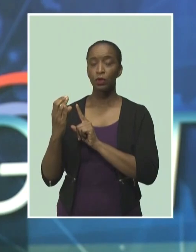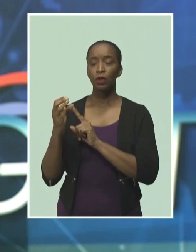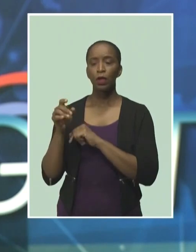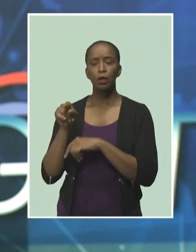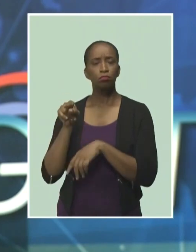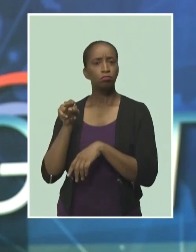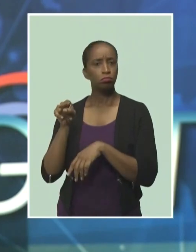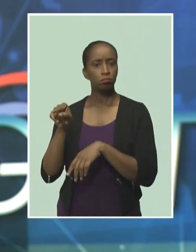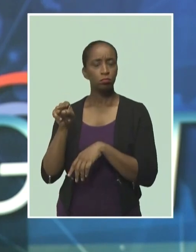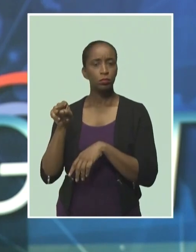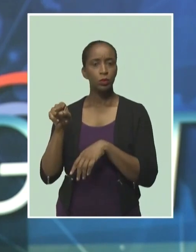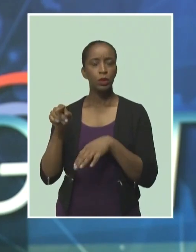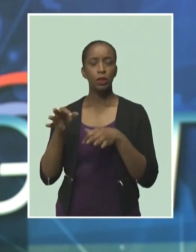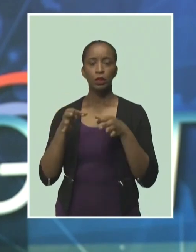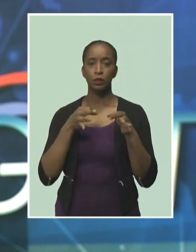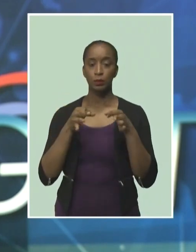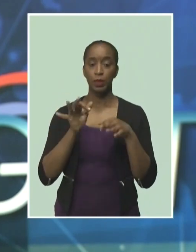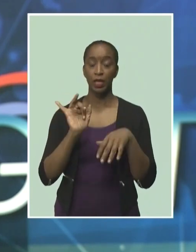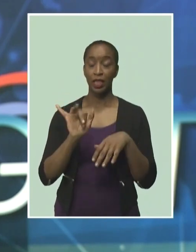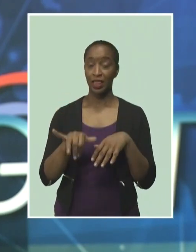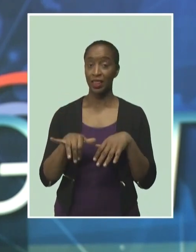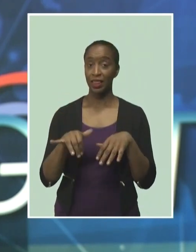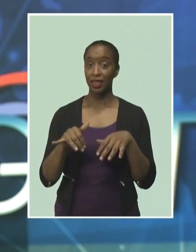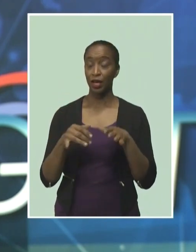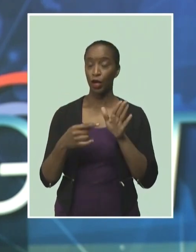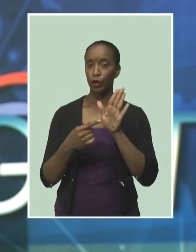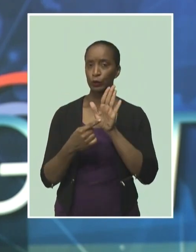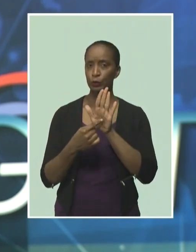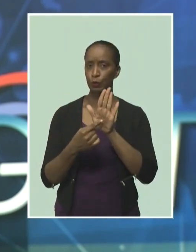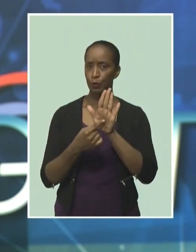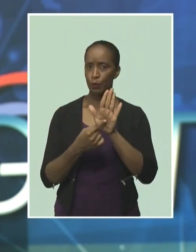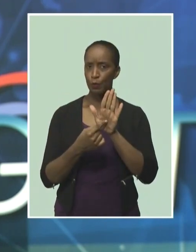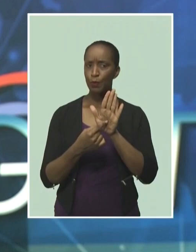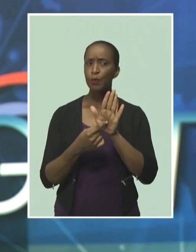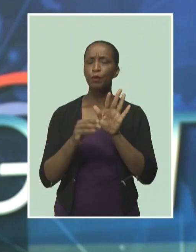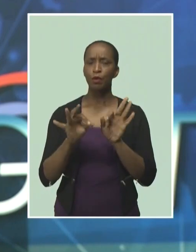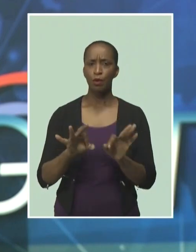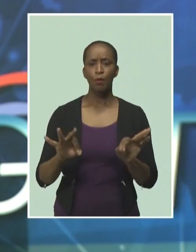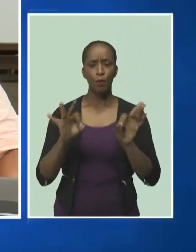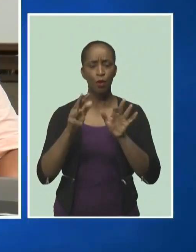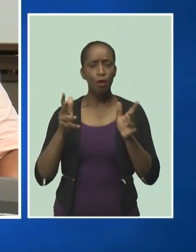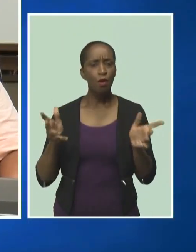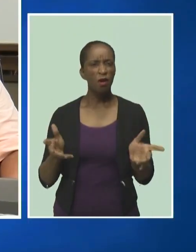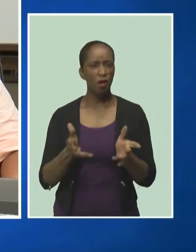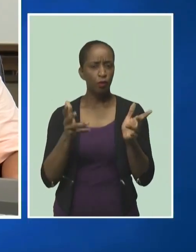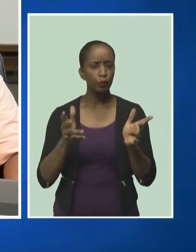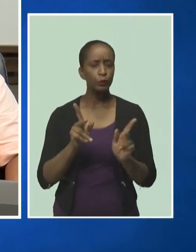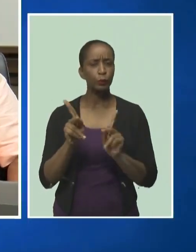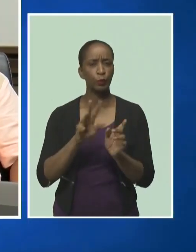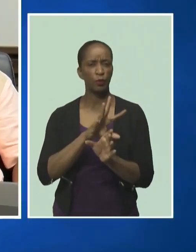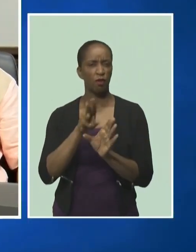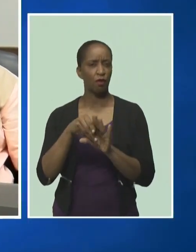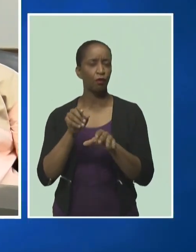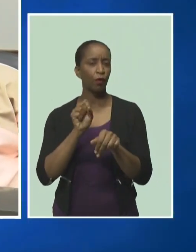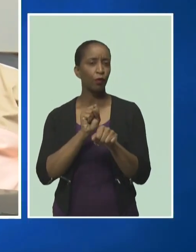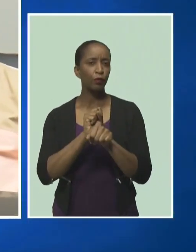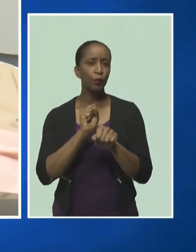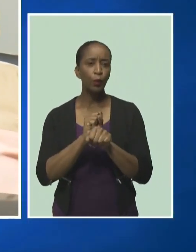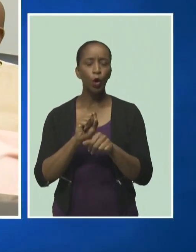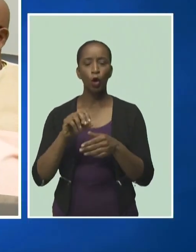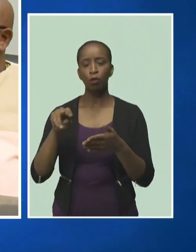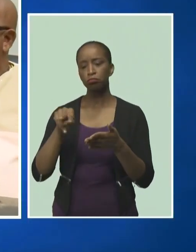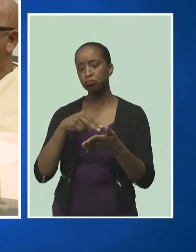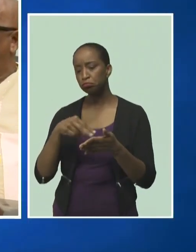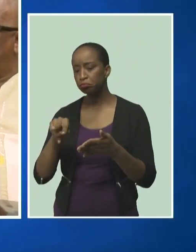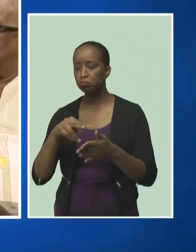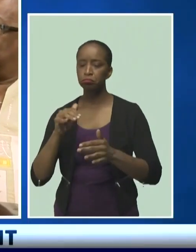notes it aligns with the overall effort to promote the creative economy. This falls squarely within the mandate that culture